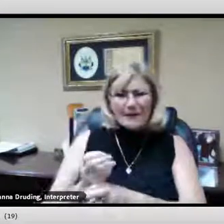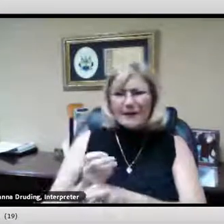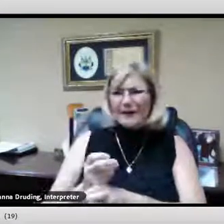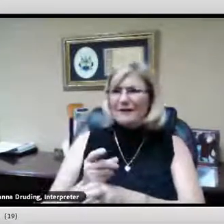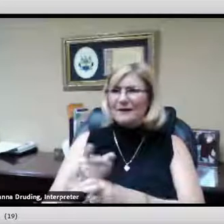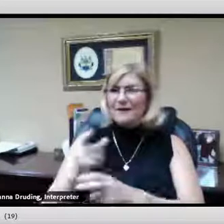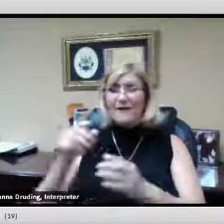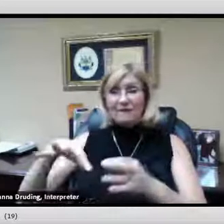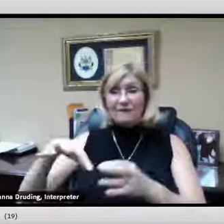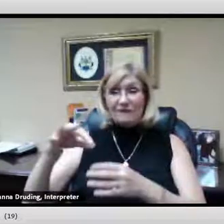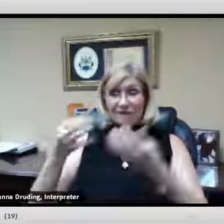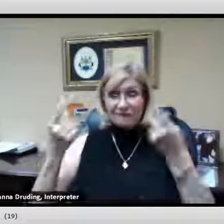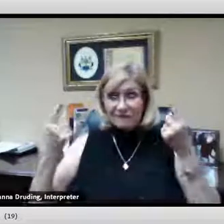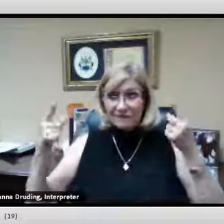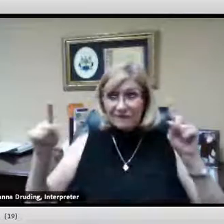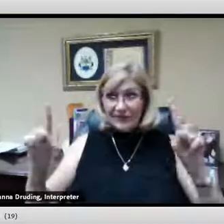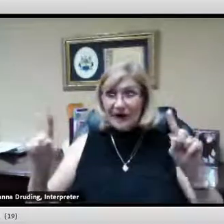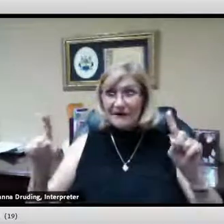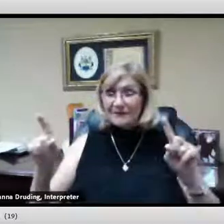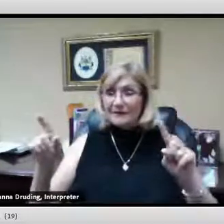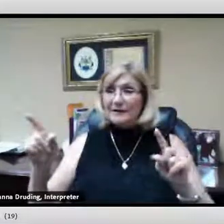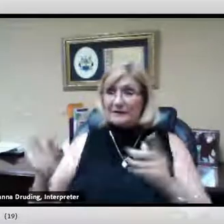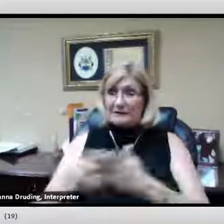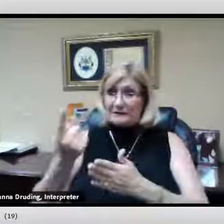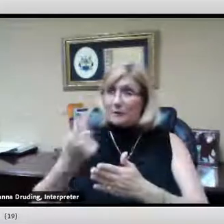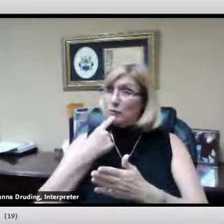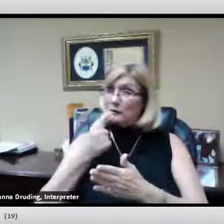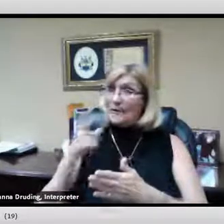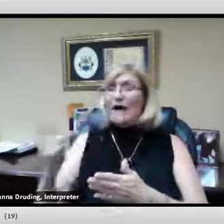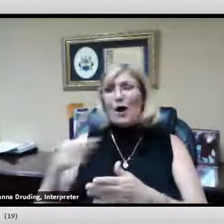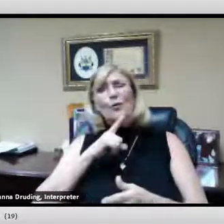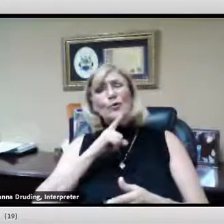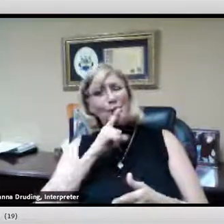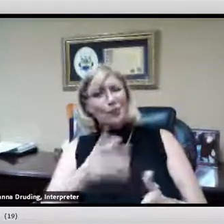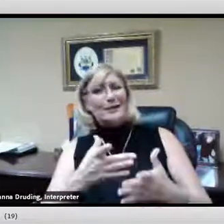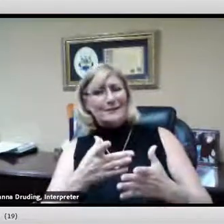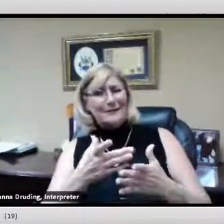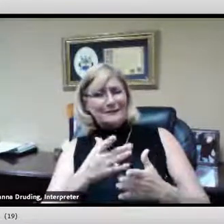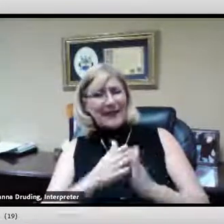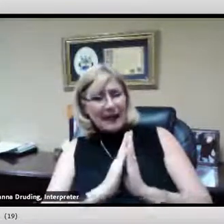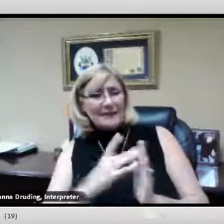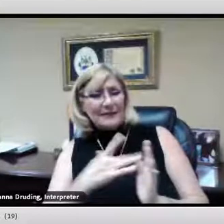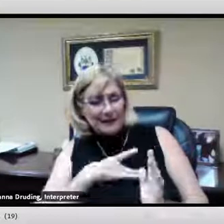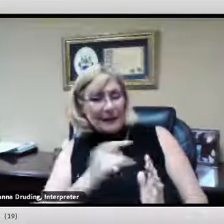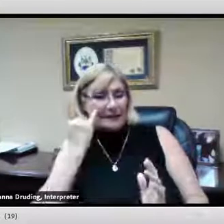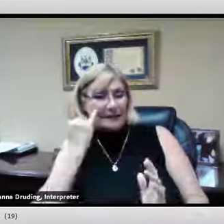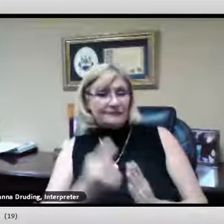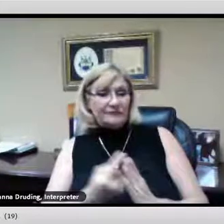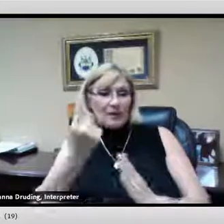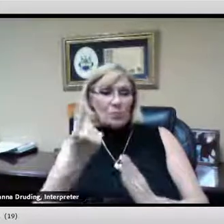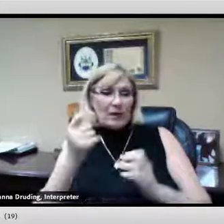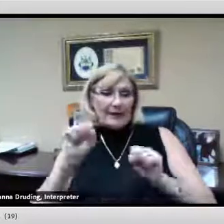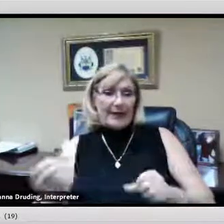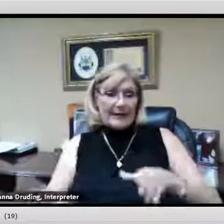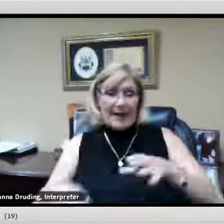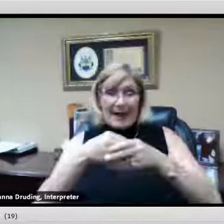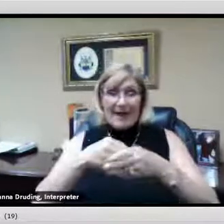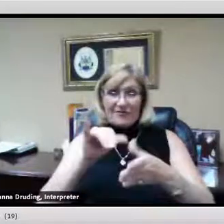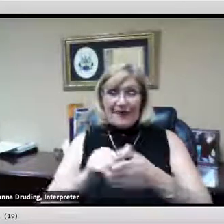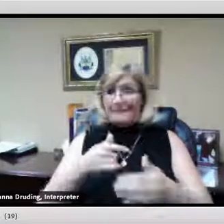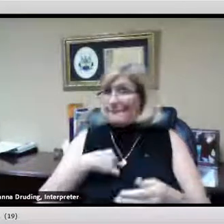finally somebody said, I really would like if they could add this menu item. I said, well, I'll ask, but like I've said for the several years, I don't think it's going to be